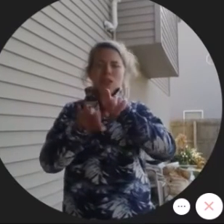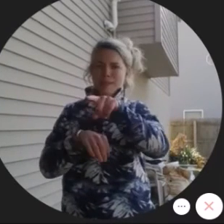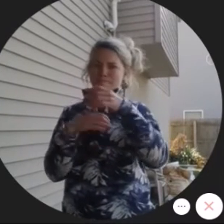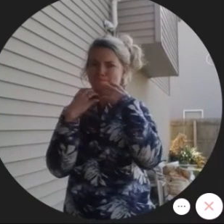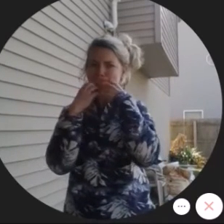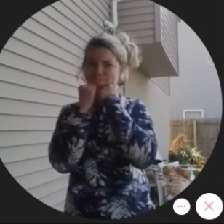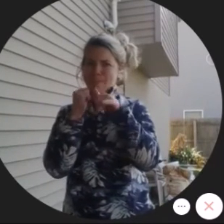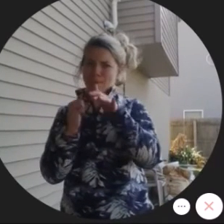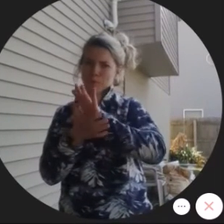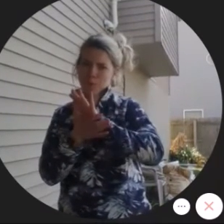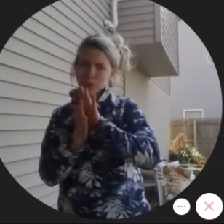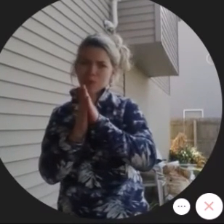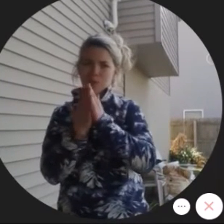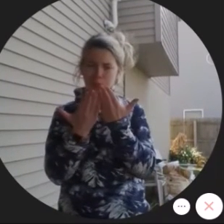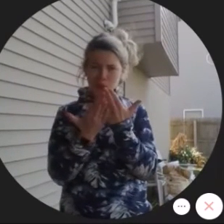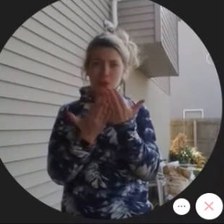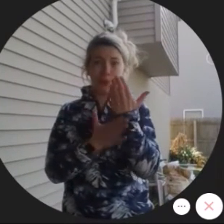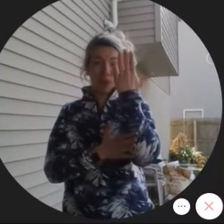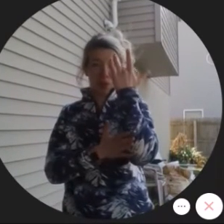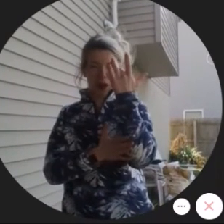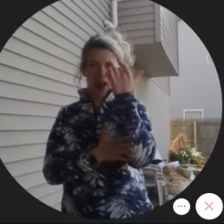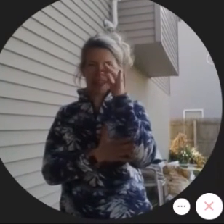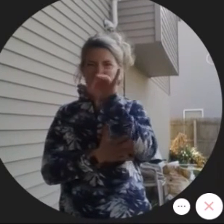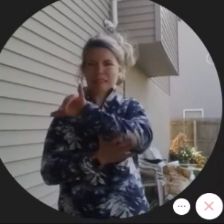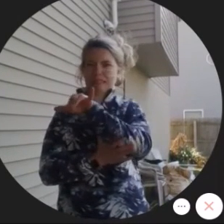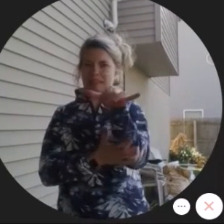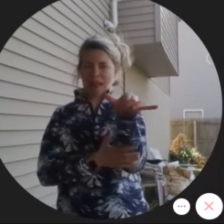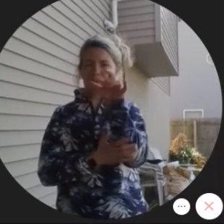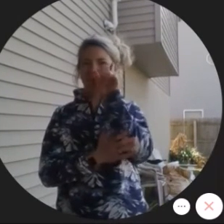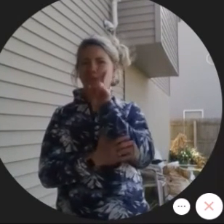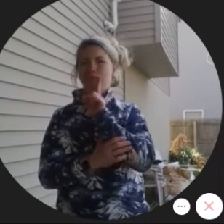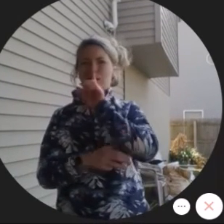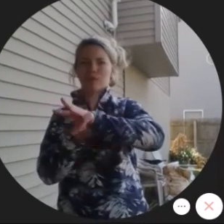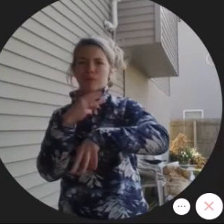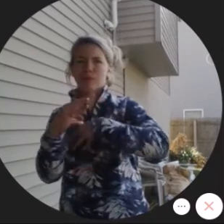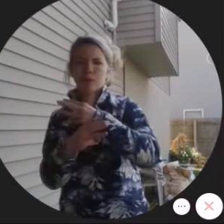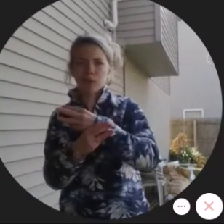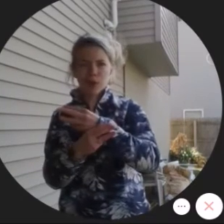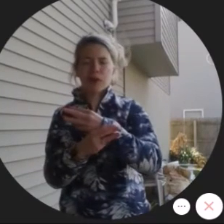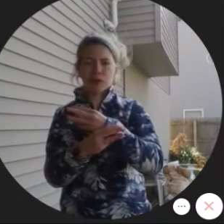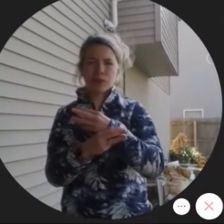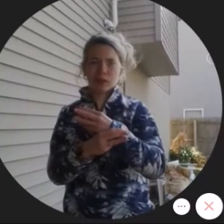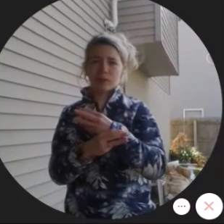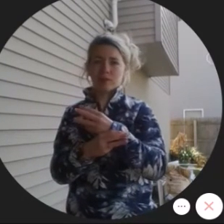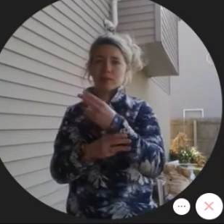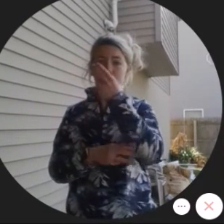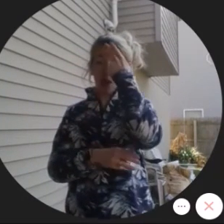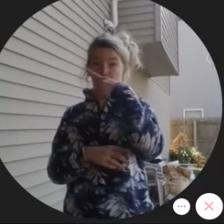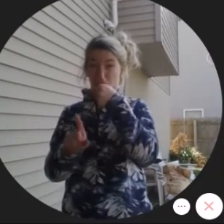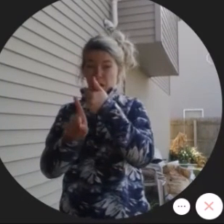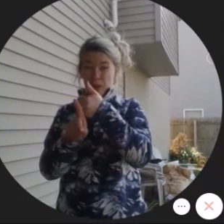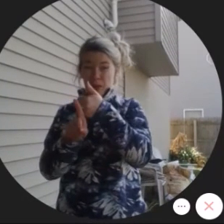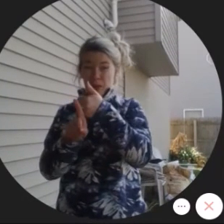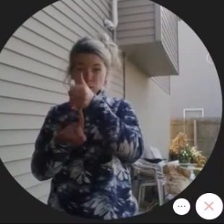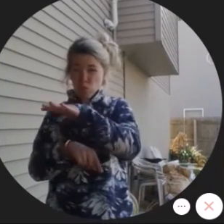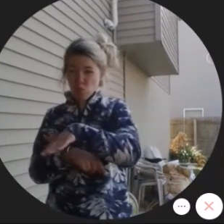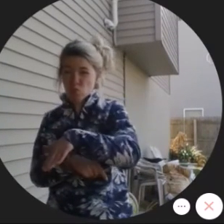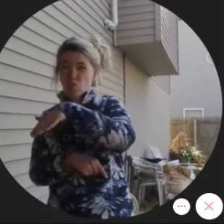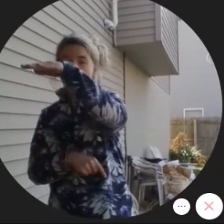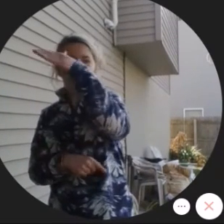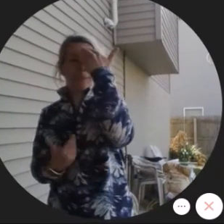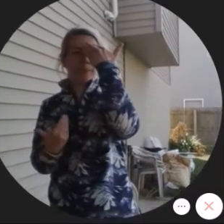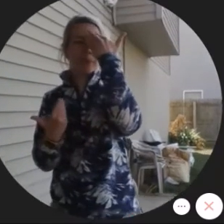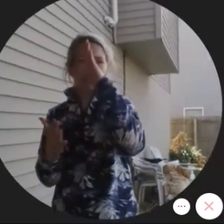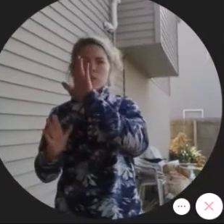and that's really important too, because he really cares about that movie because of the connection with the deaf world and Harry Potter finding his